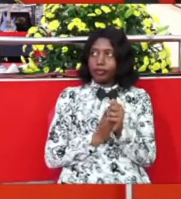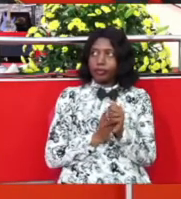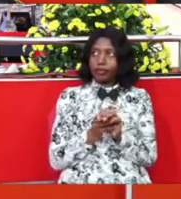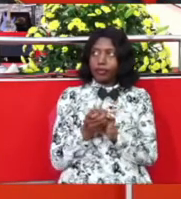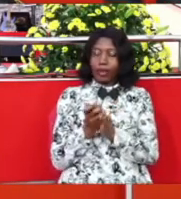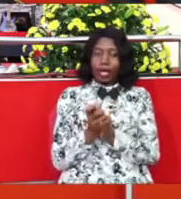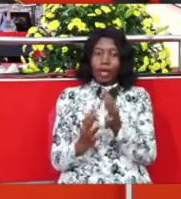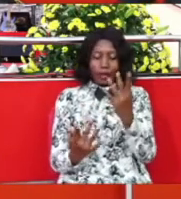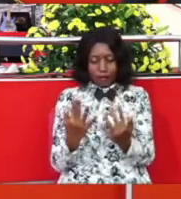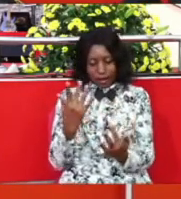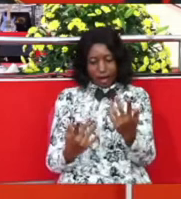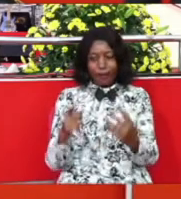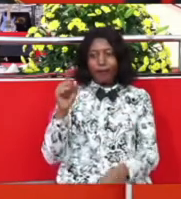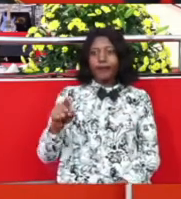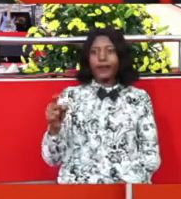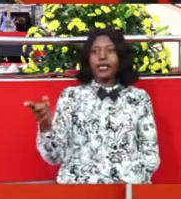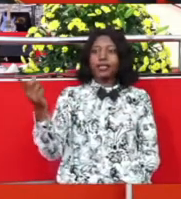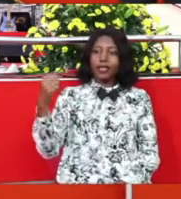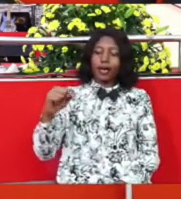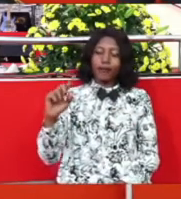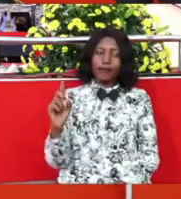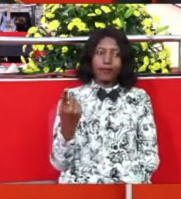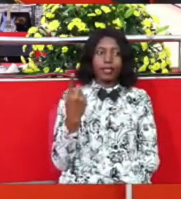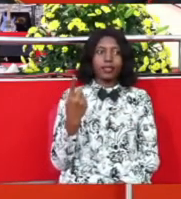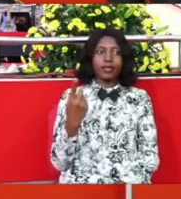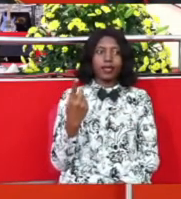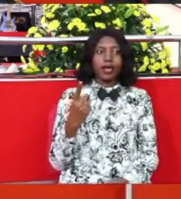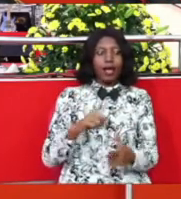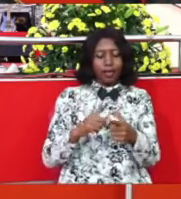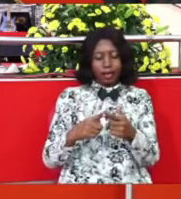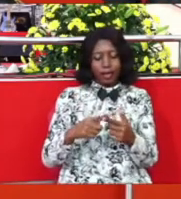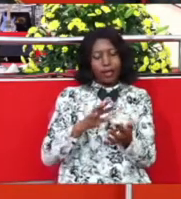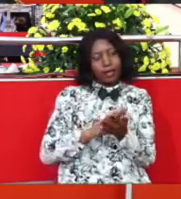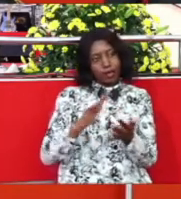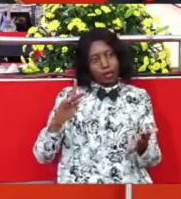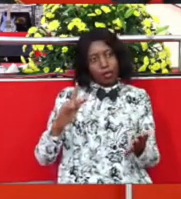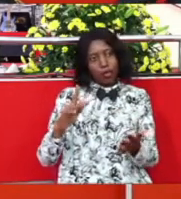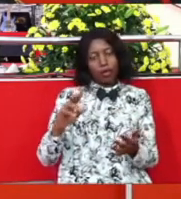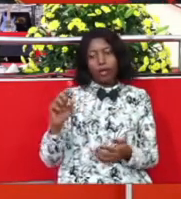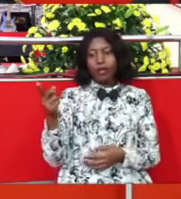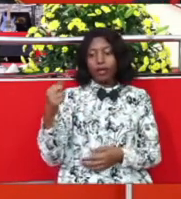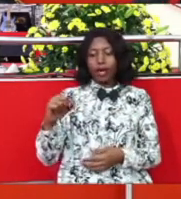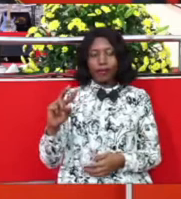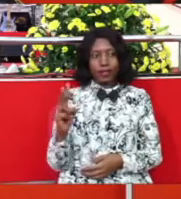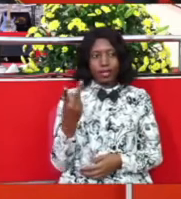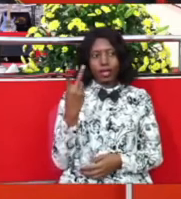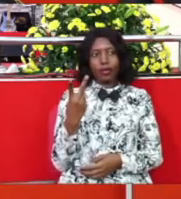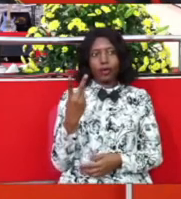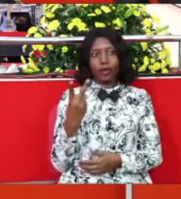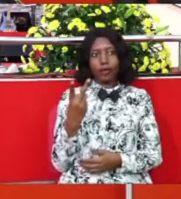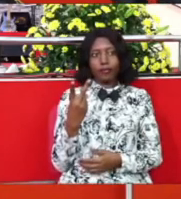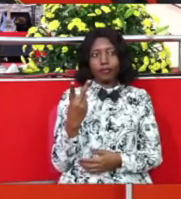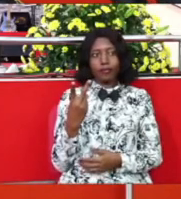Aha, moto utaja kabla ya utukufu wa Mungu. The glory of God will only fall after the fire has consumed our